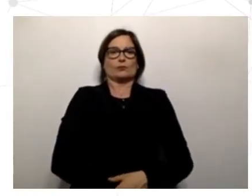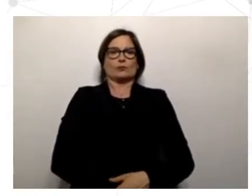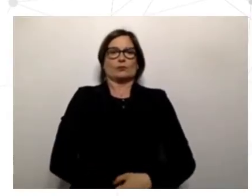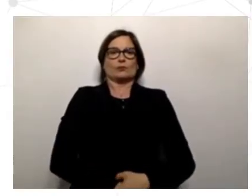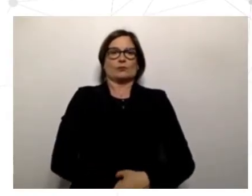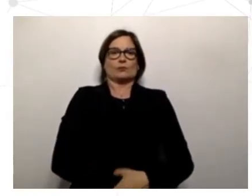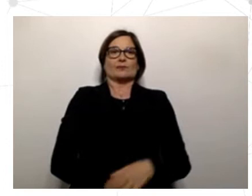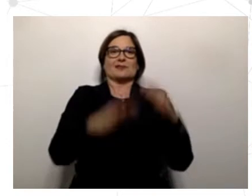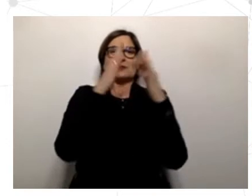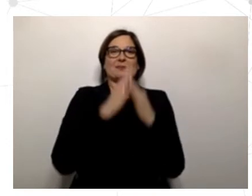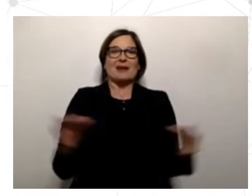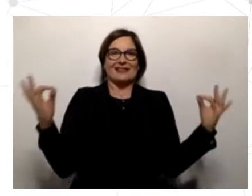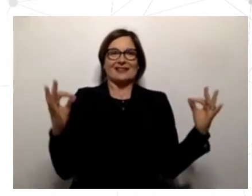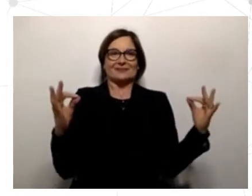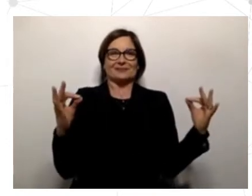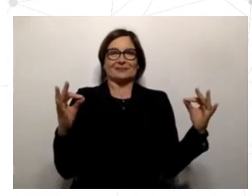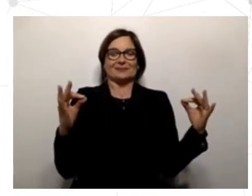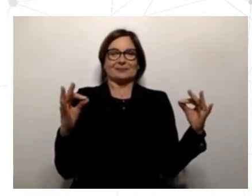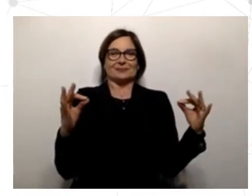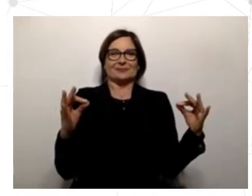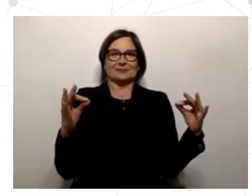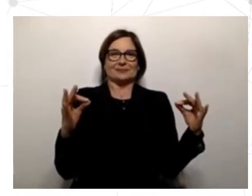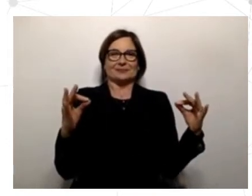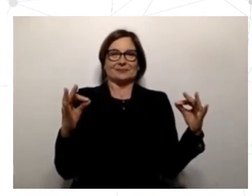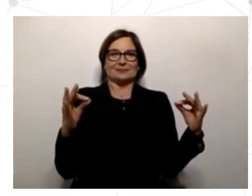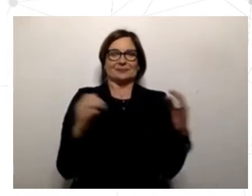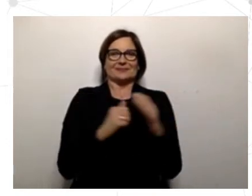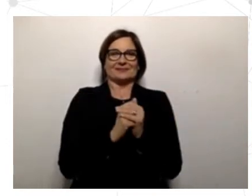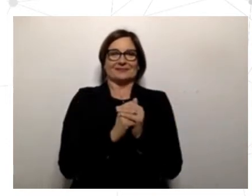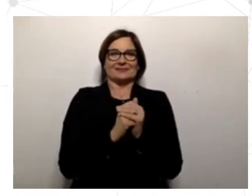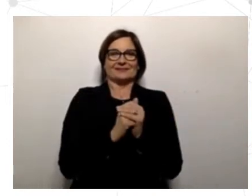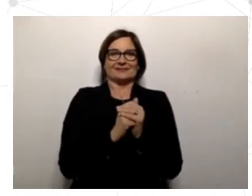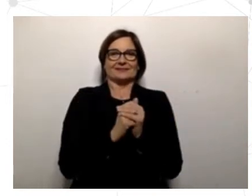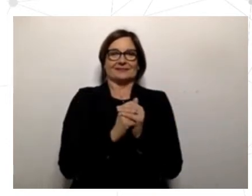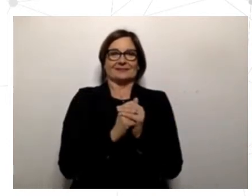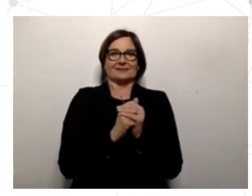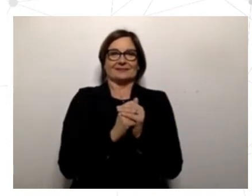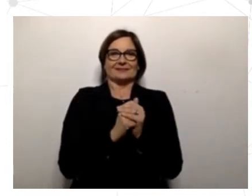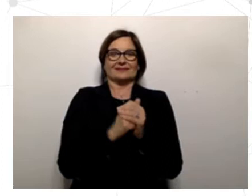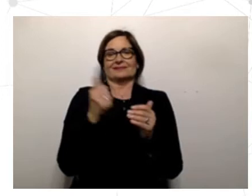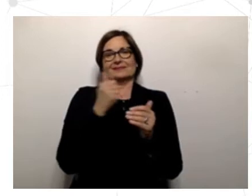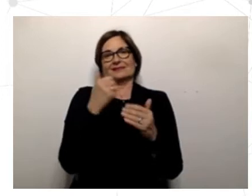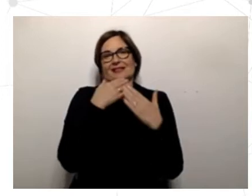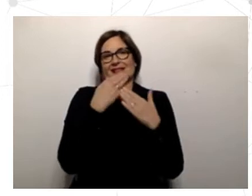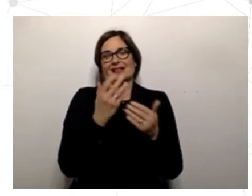Bene, eccoci. Allora, intanto ringraziamo Jarnail, Mark,